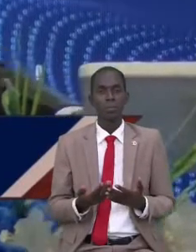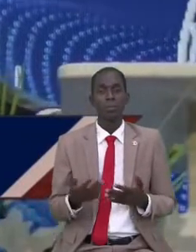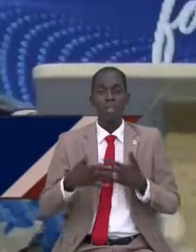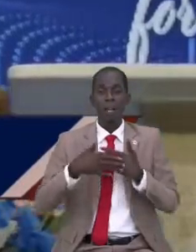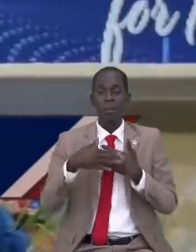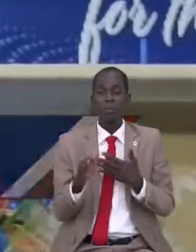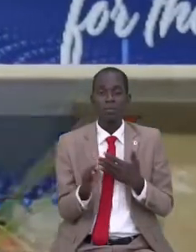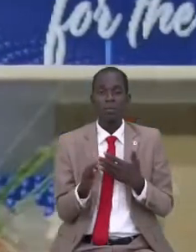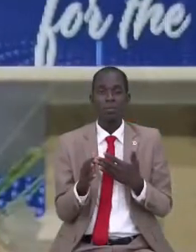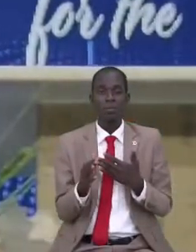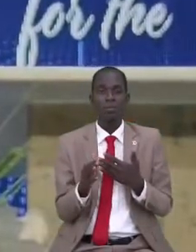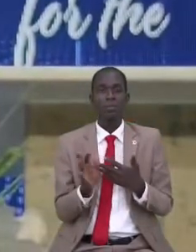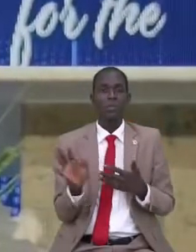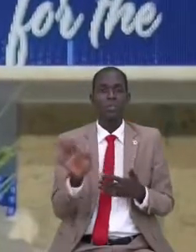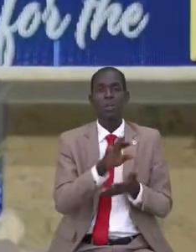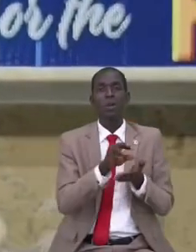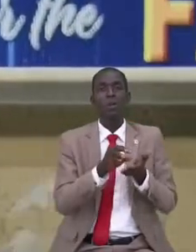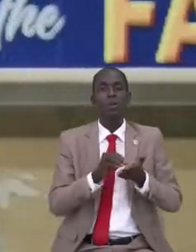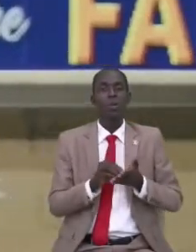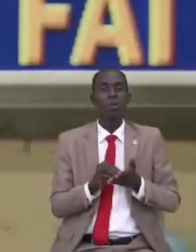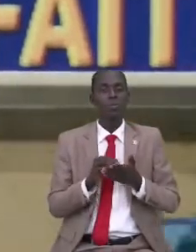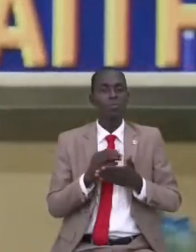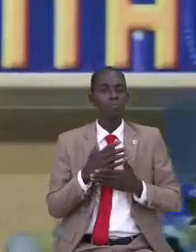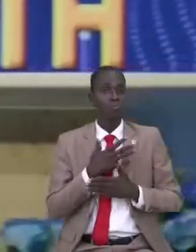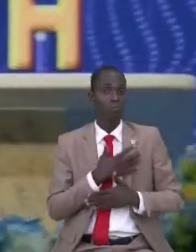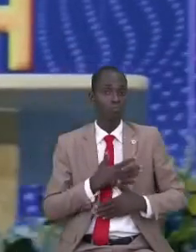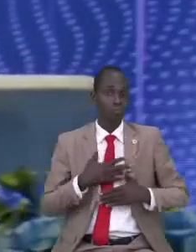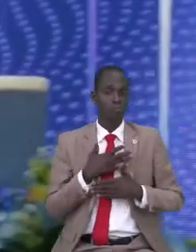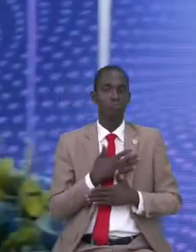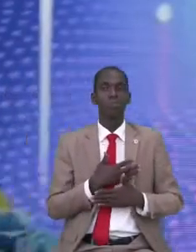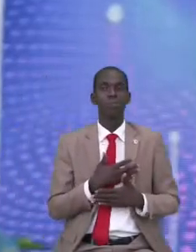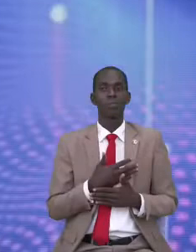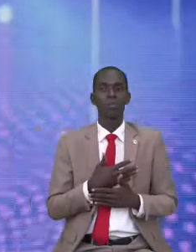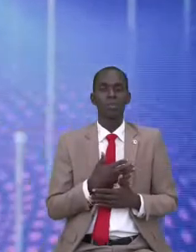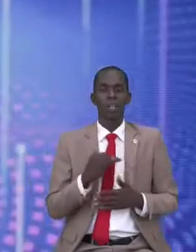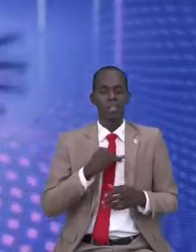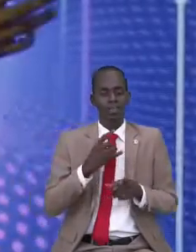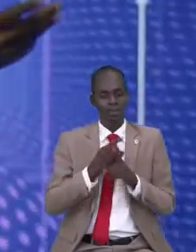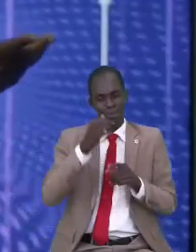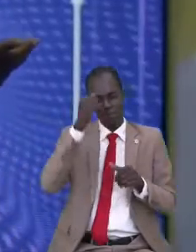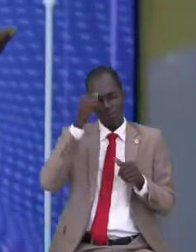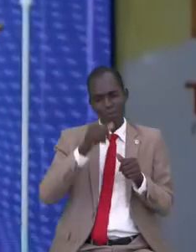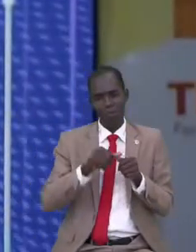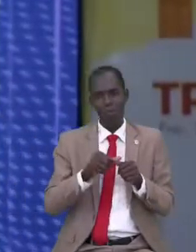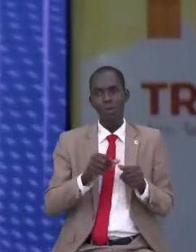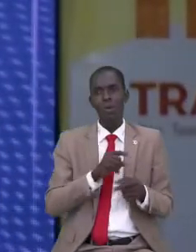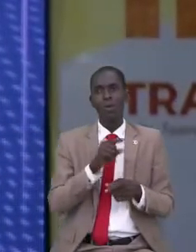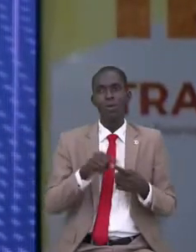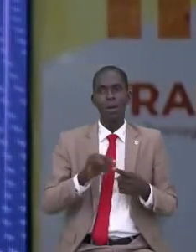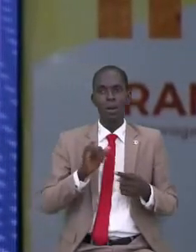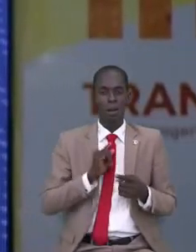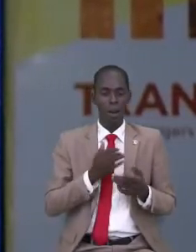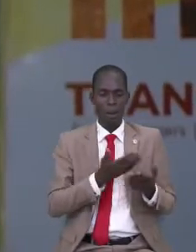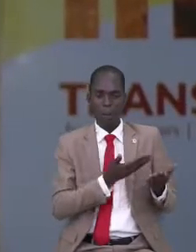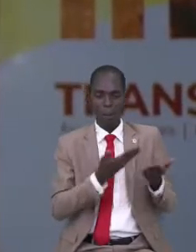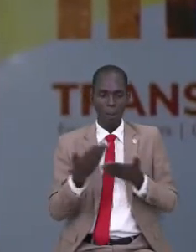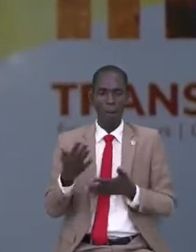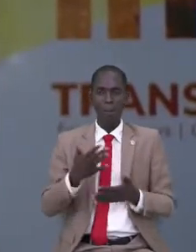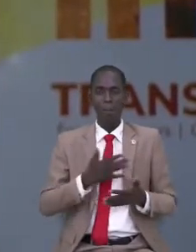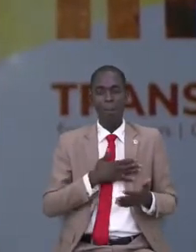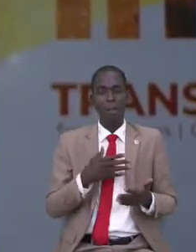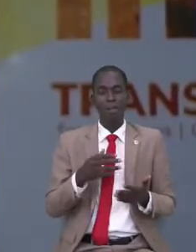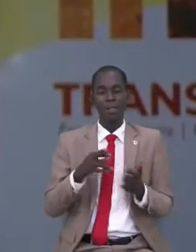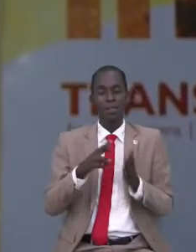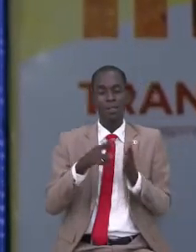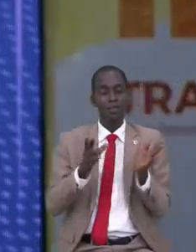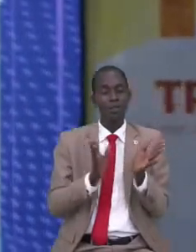after their own pleasure. I can just remember when I brought my card, my report